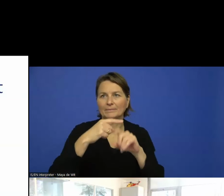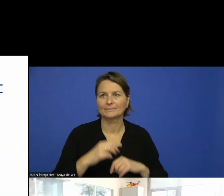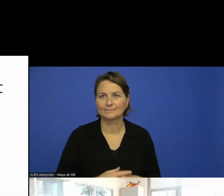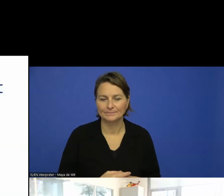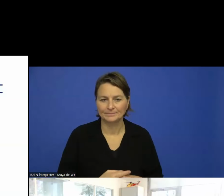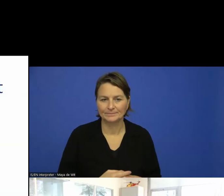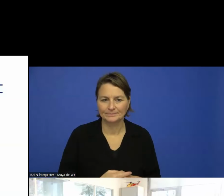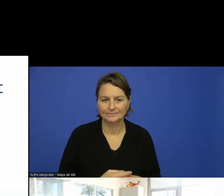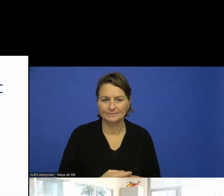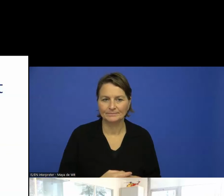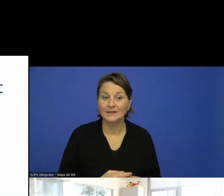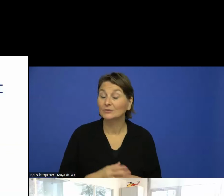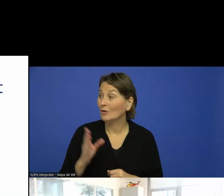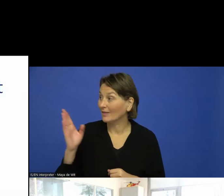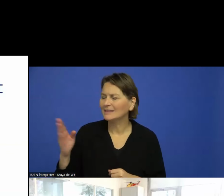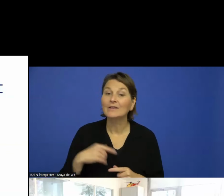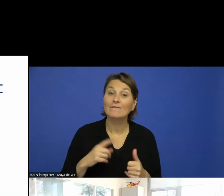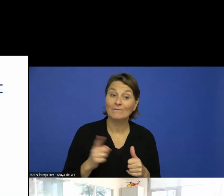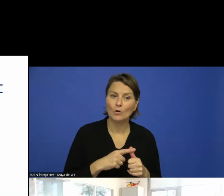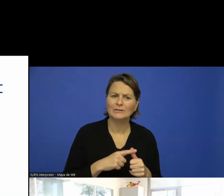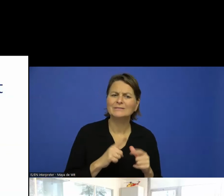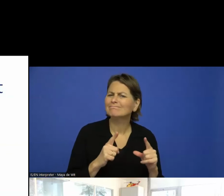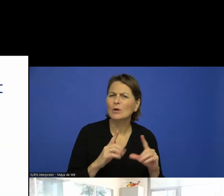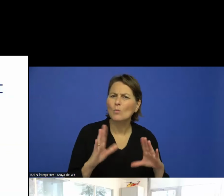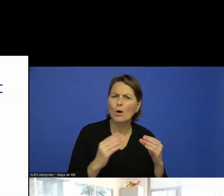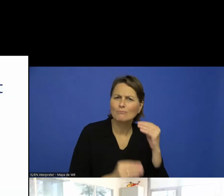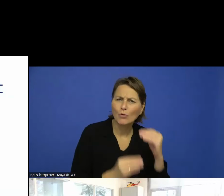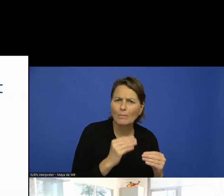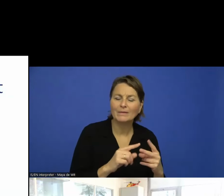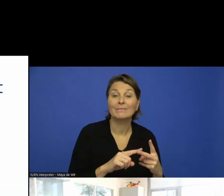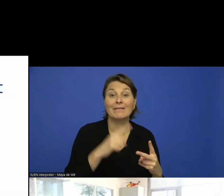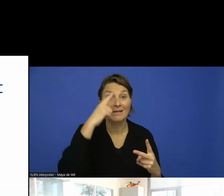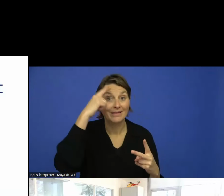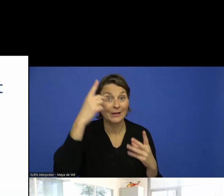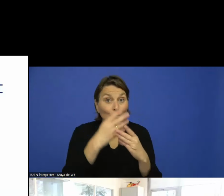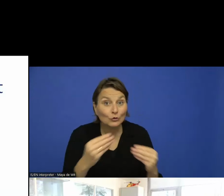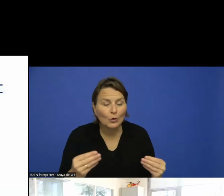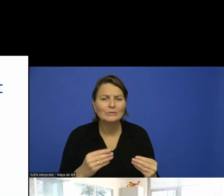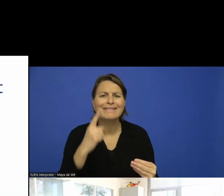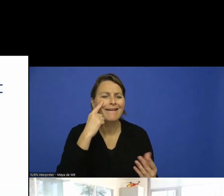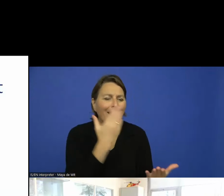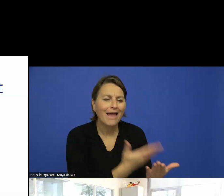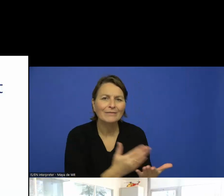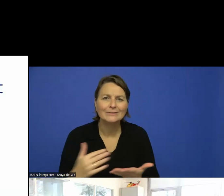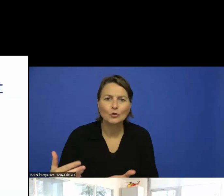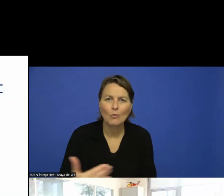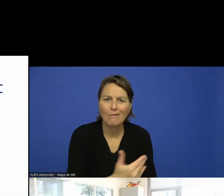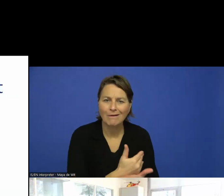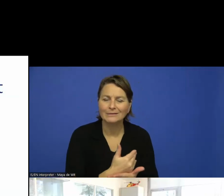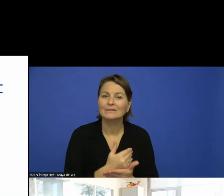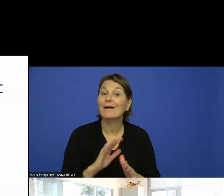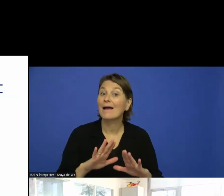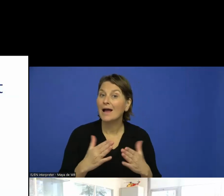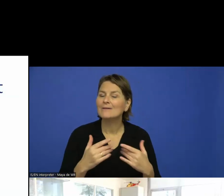context, define the problem, develop the solution, collect the evidence, and underpin that by making